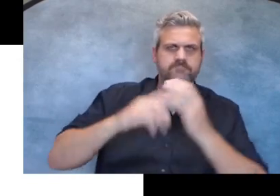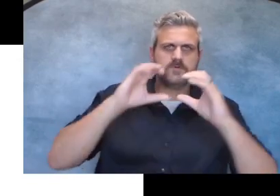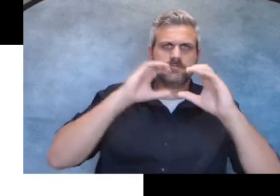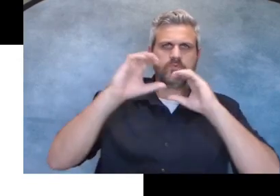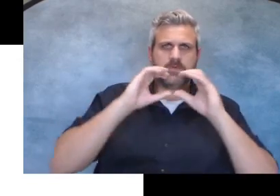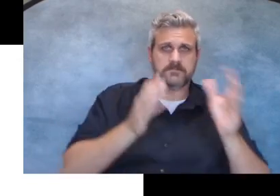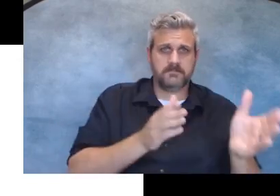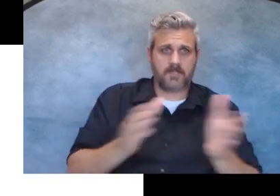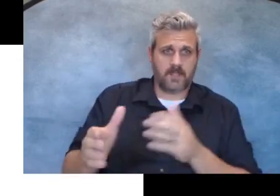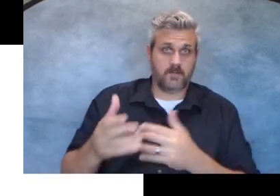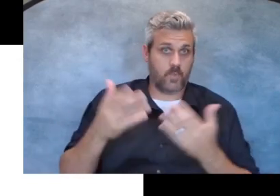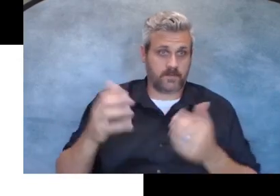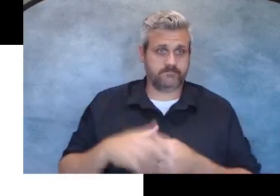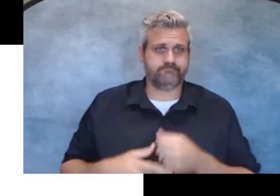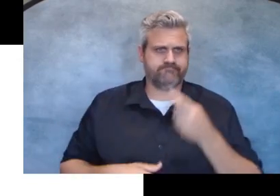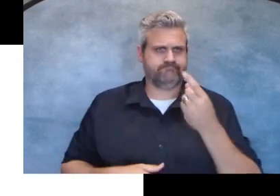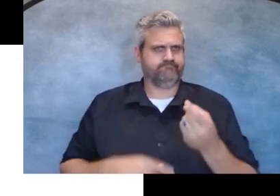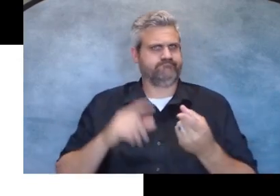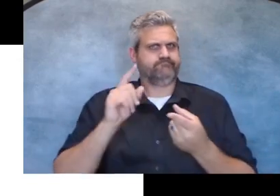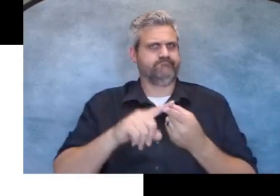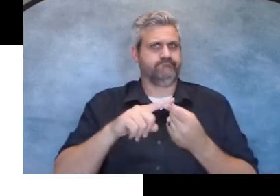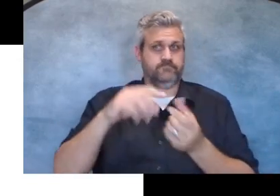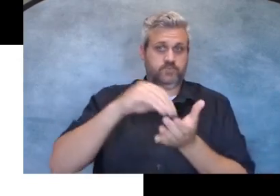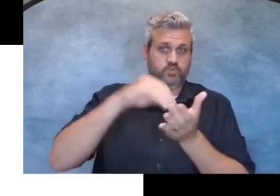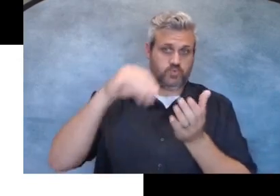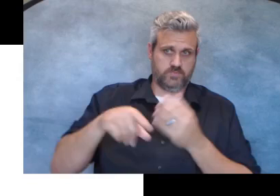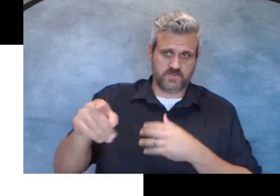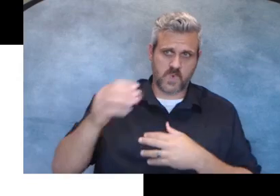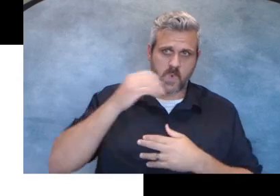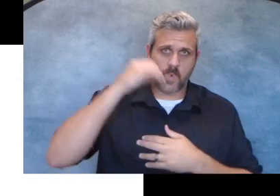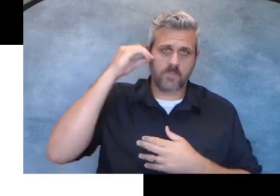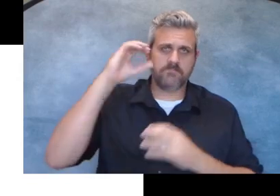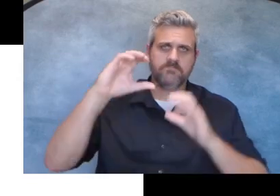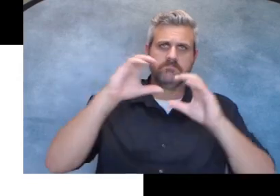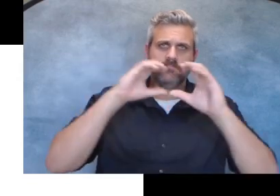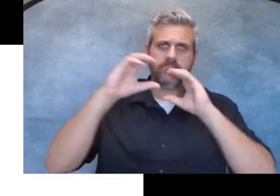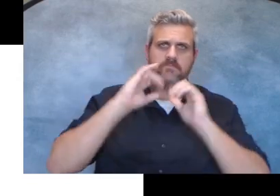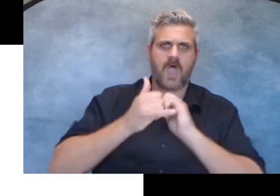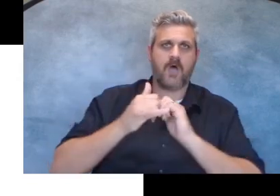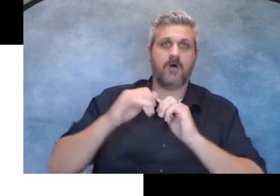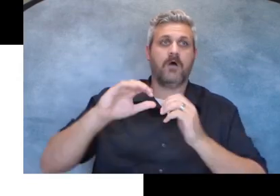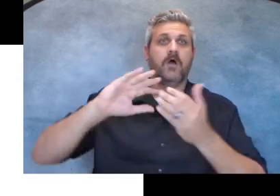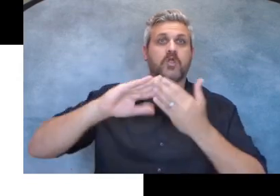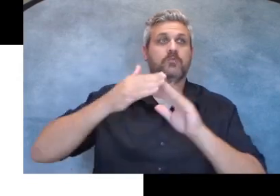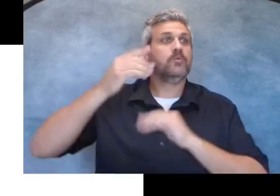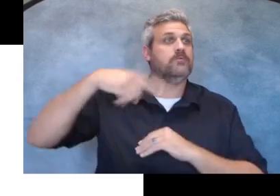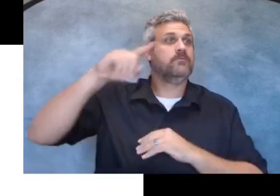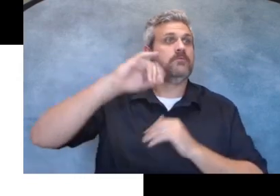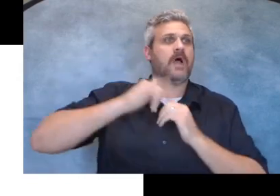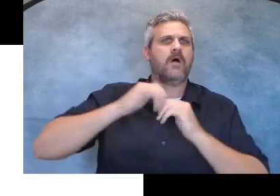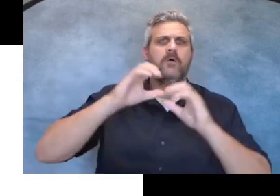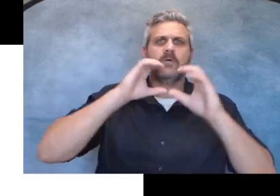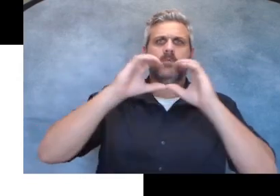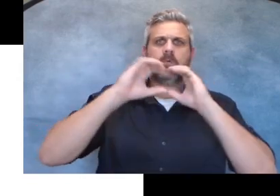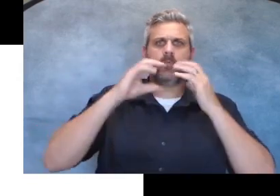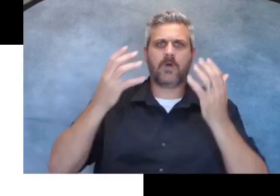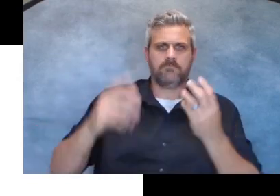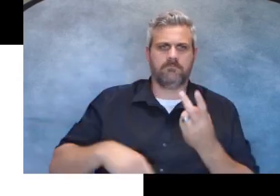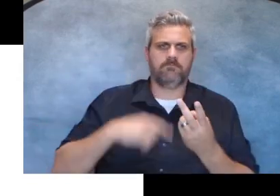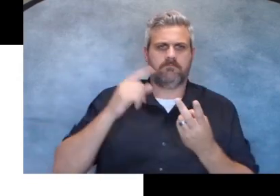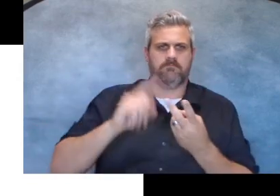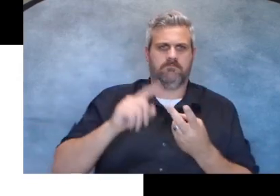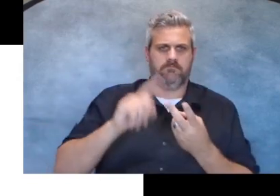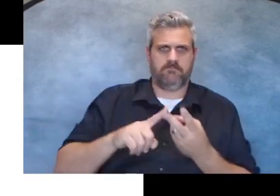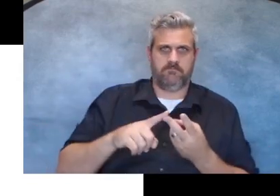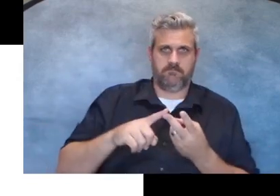plan. 1. How does the student communicate at home or in the community? 2. What is the best way